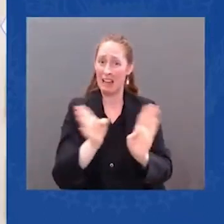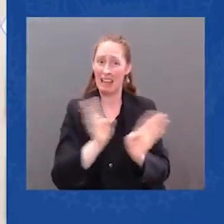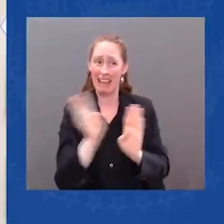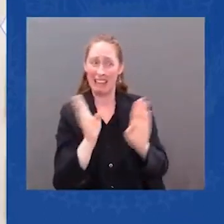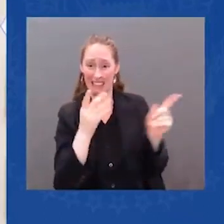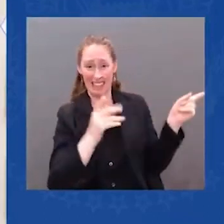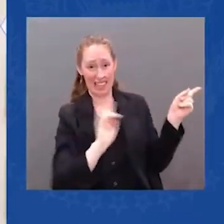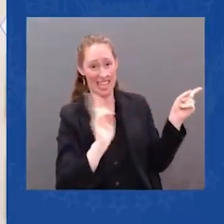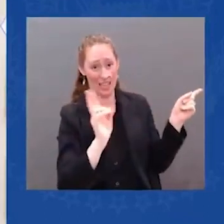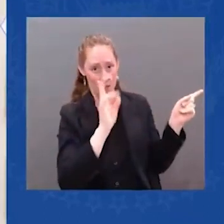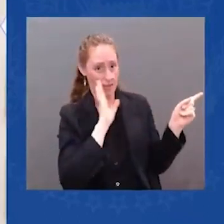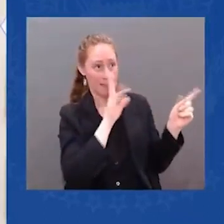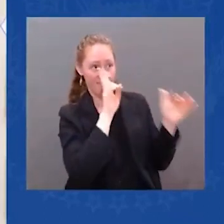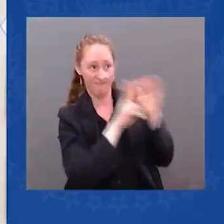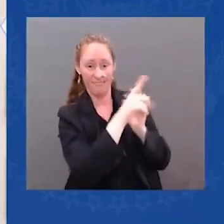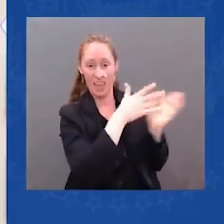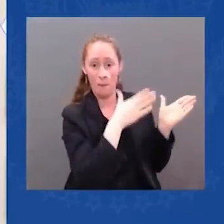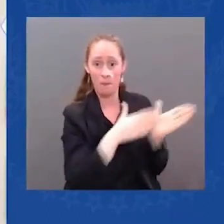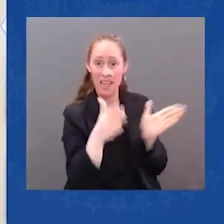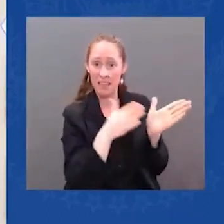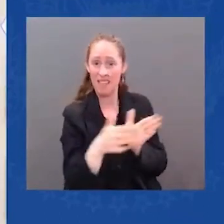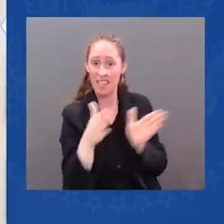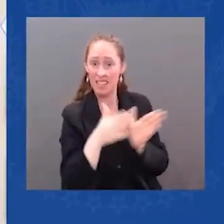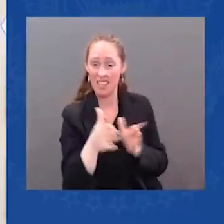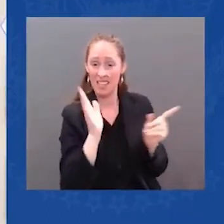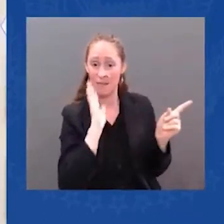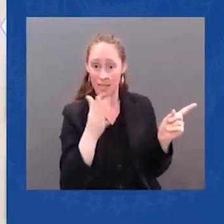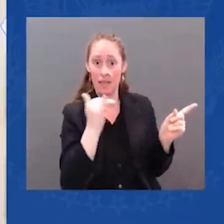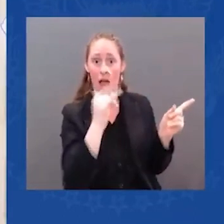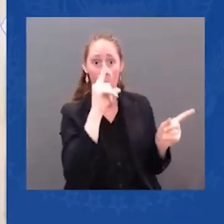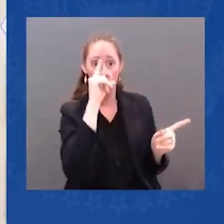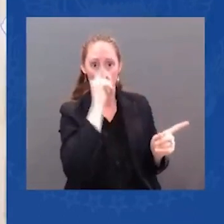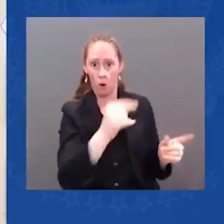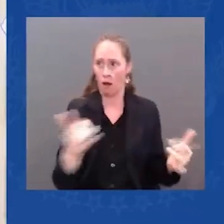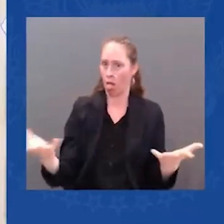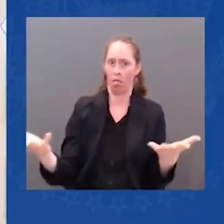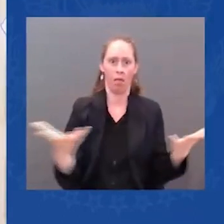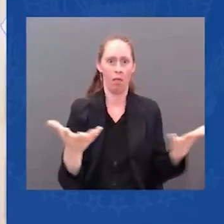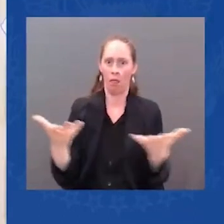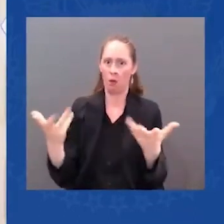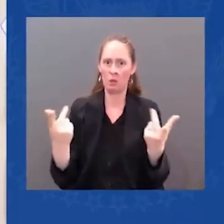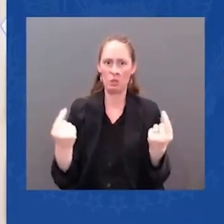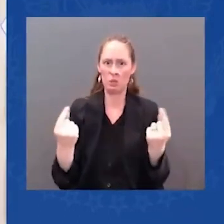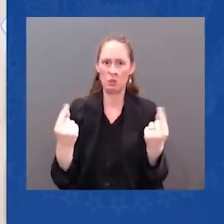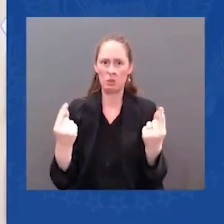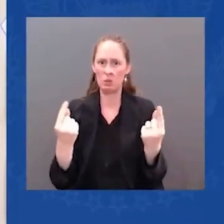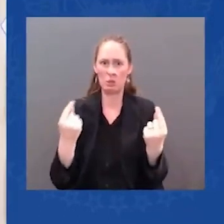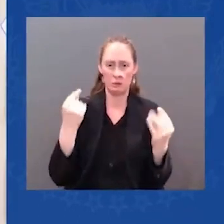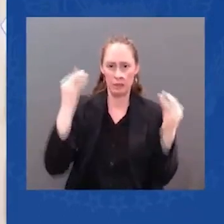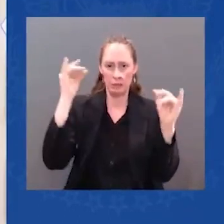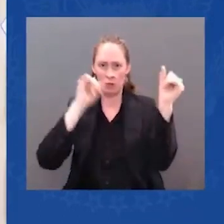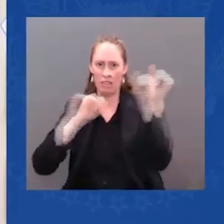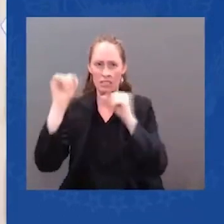he's talking about new false flags he's setting up, including he's asserting that we, America,